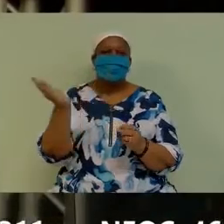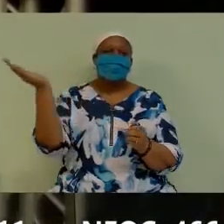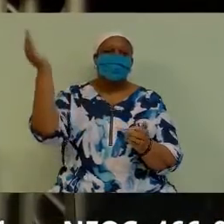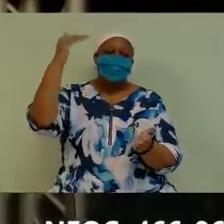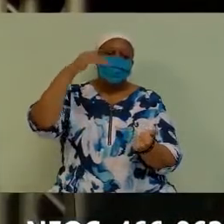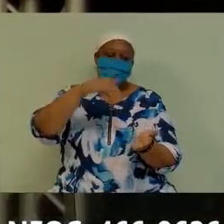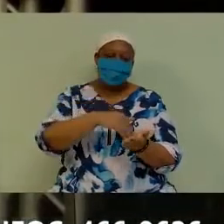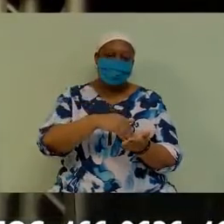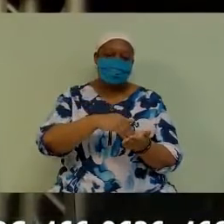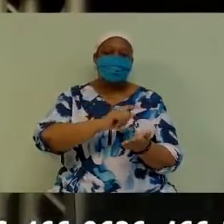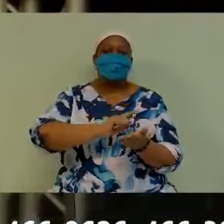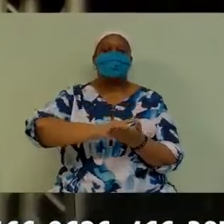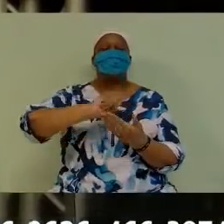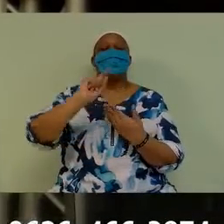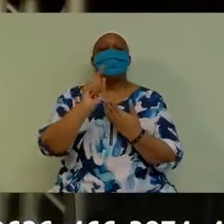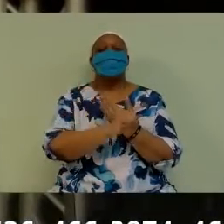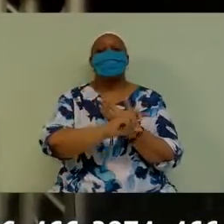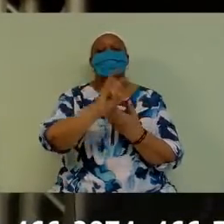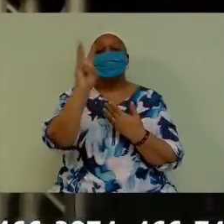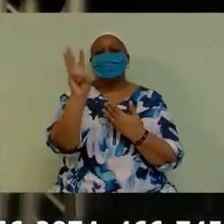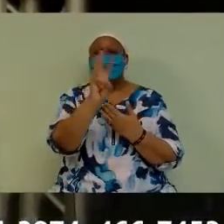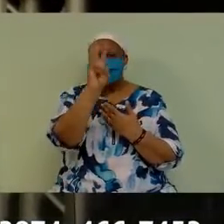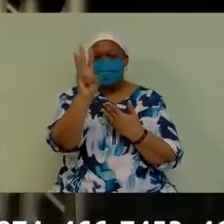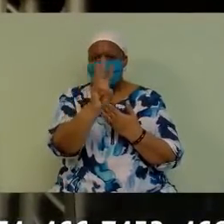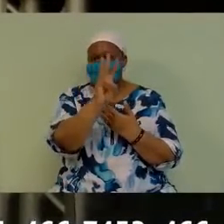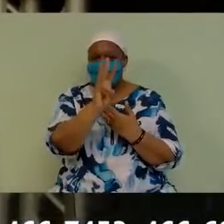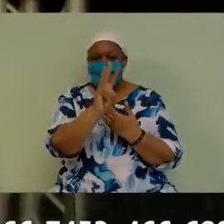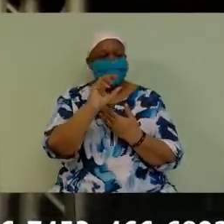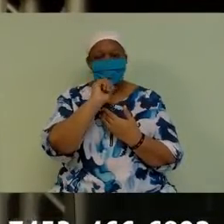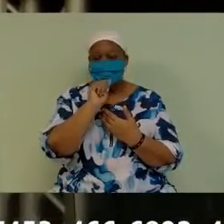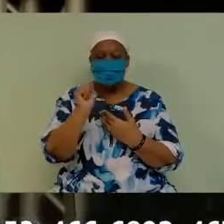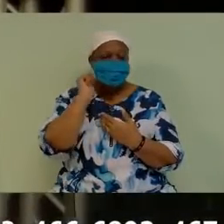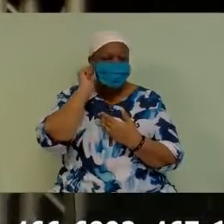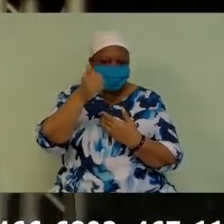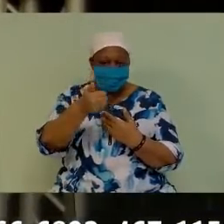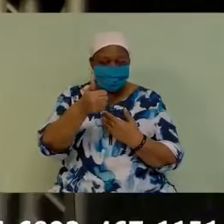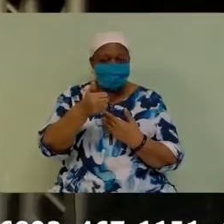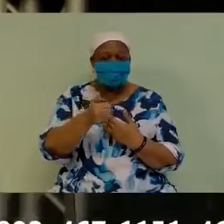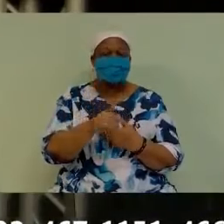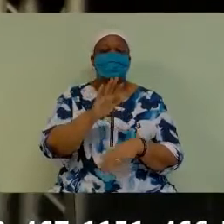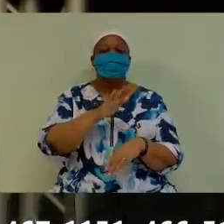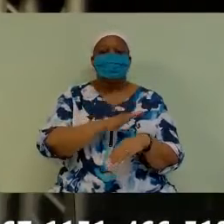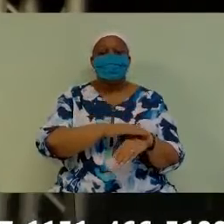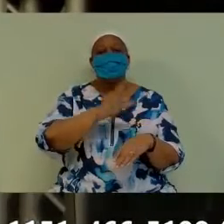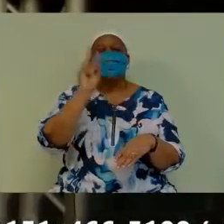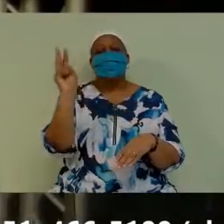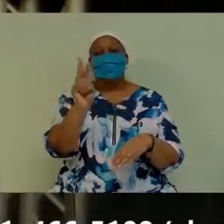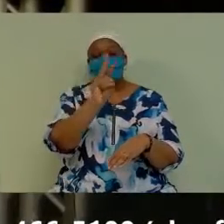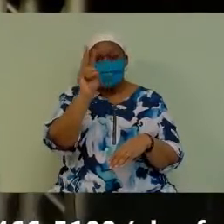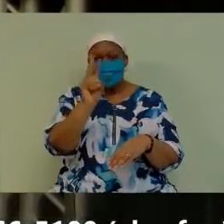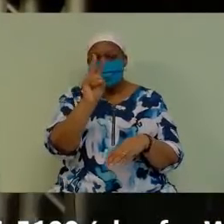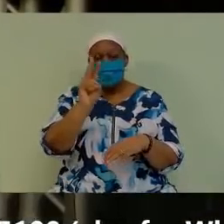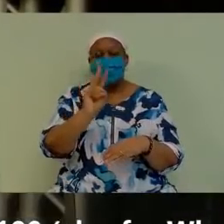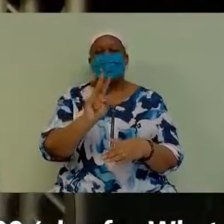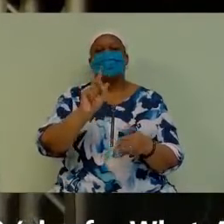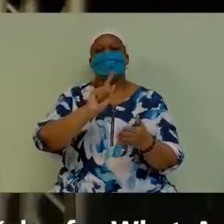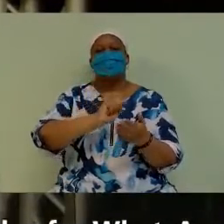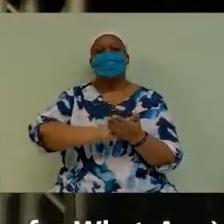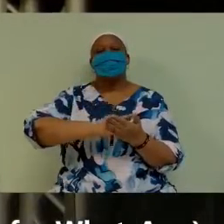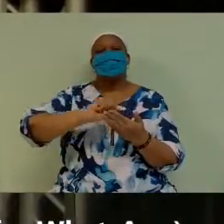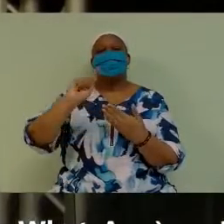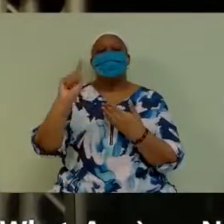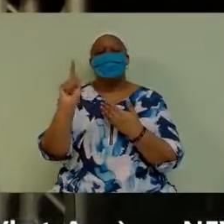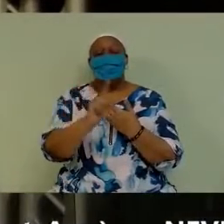week, Wednesday. Our next COVID-19 briefing will be next